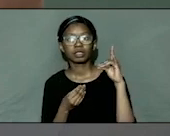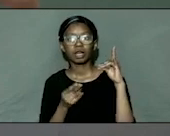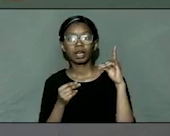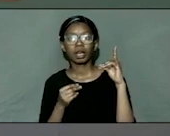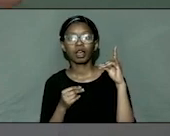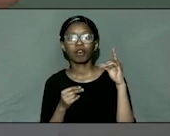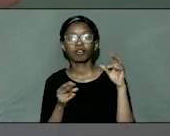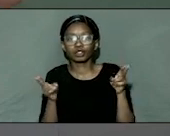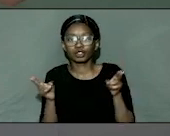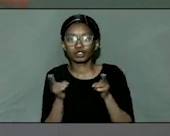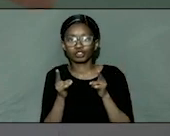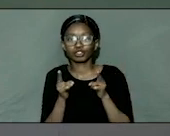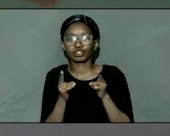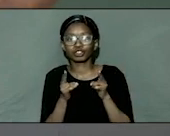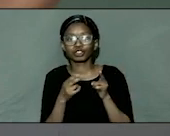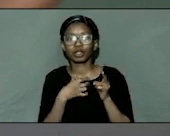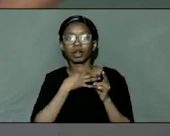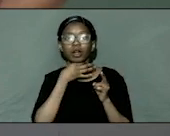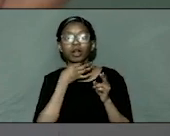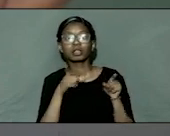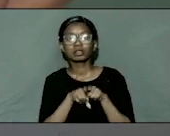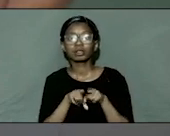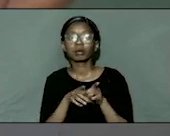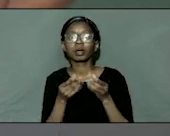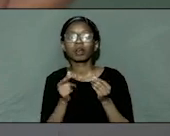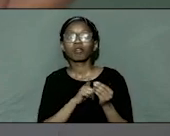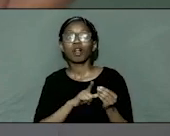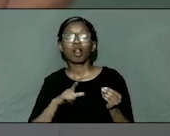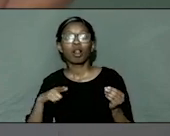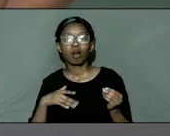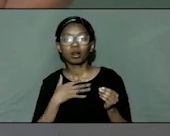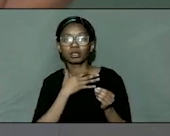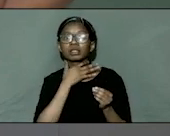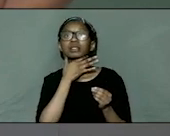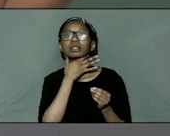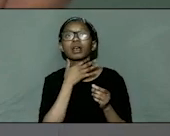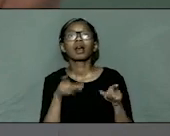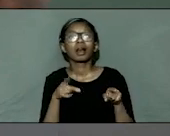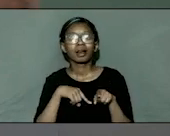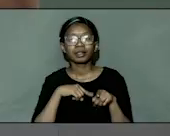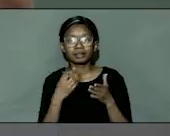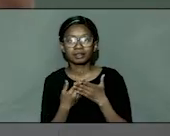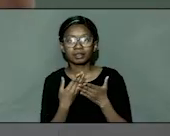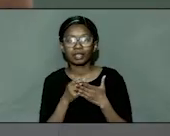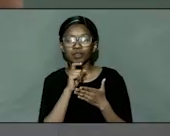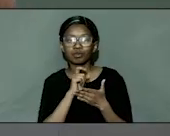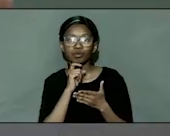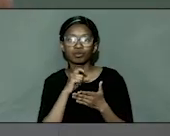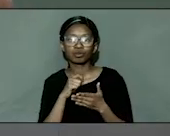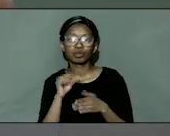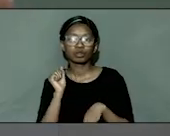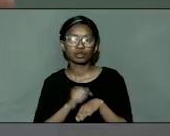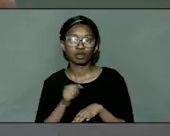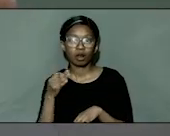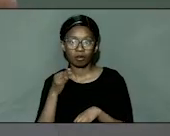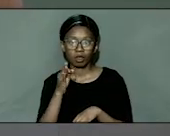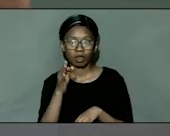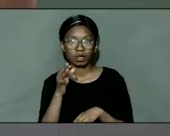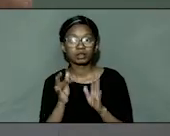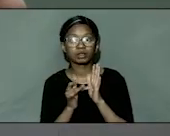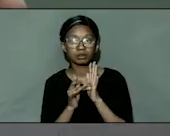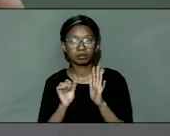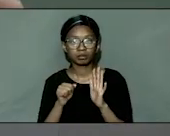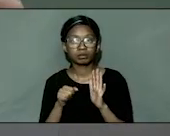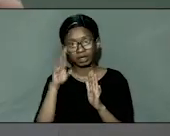what? Long necks. We can even do it using the example of stoneflies. Remember, from the previous question,